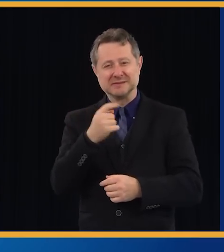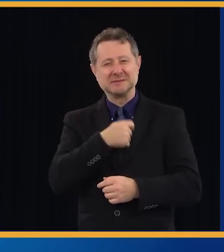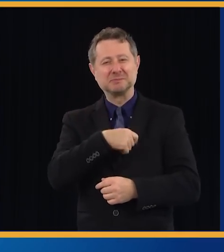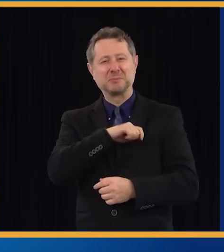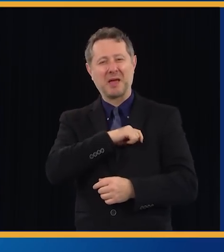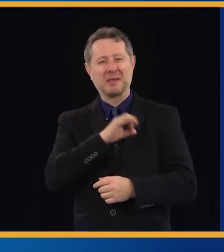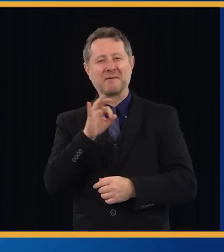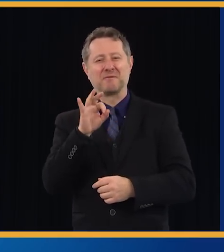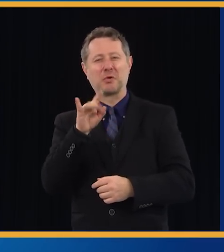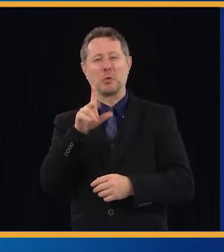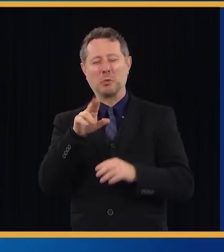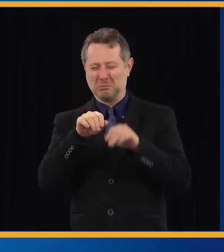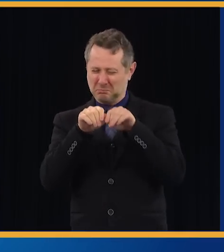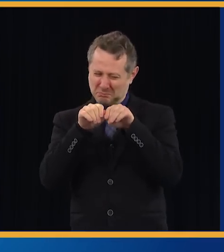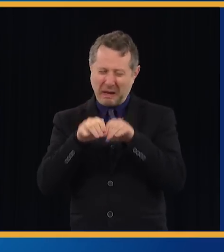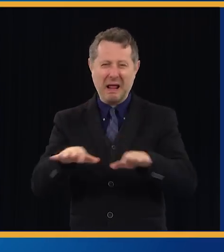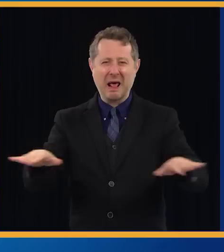come back?